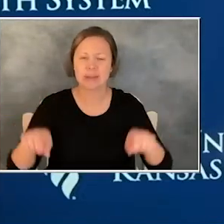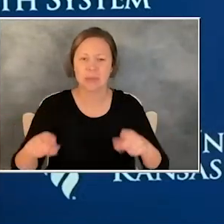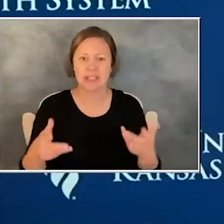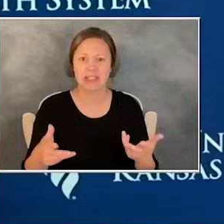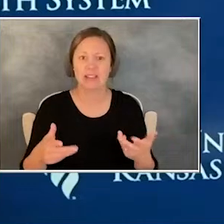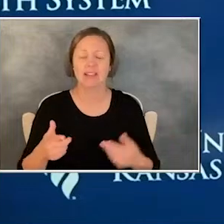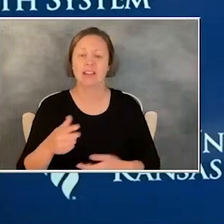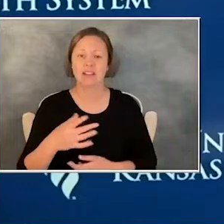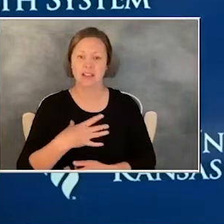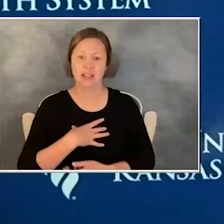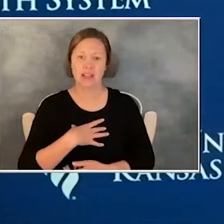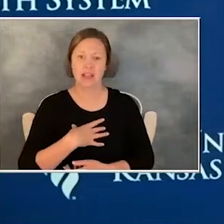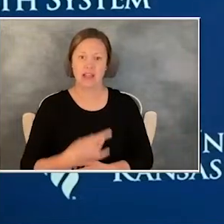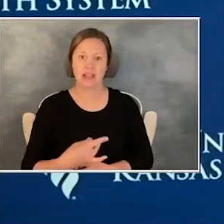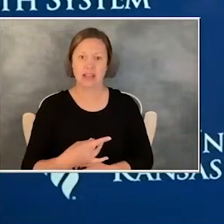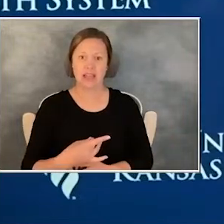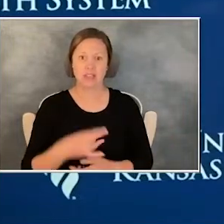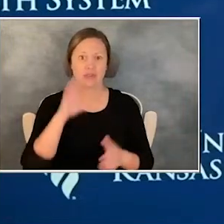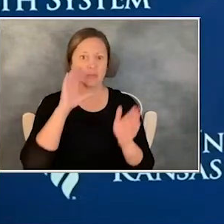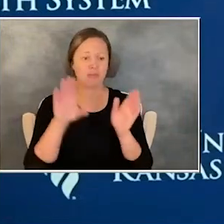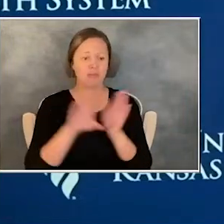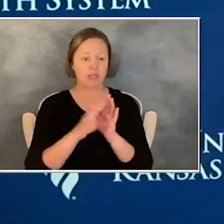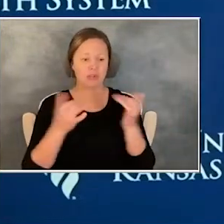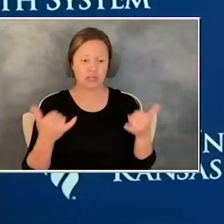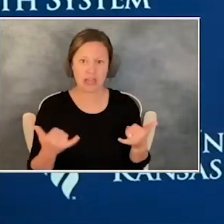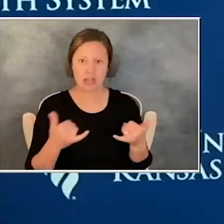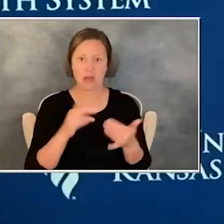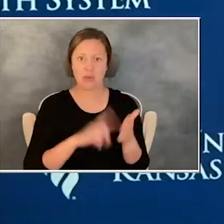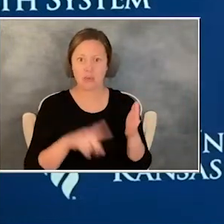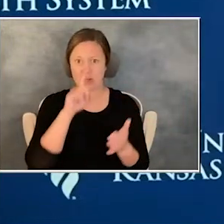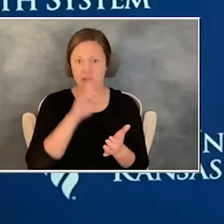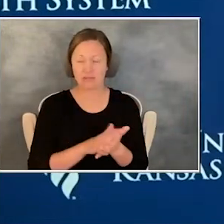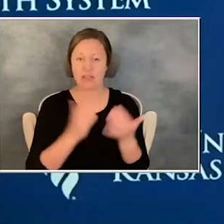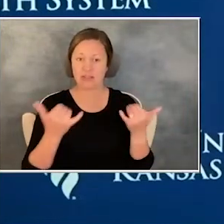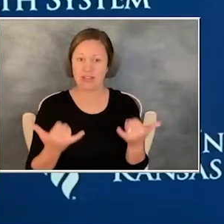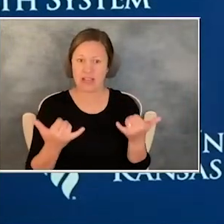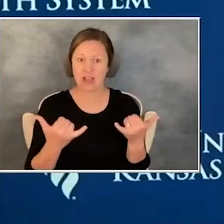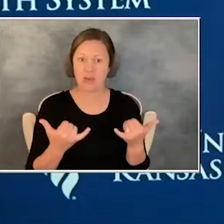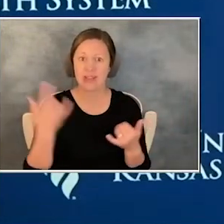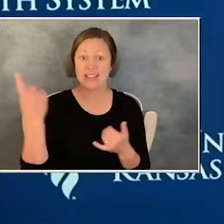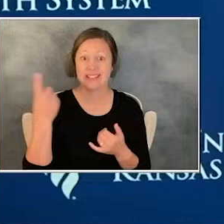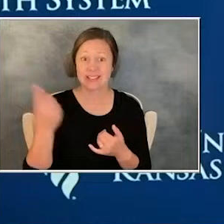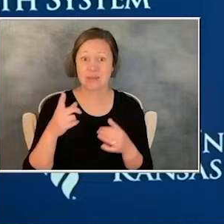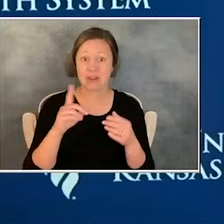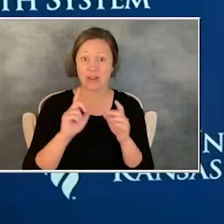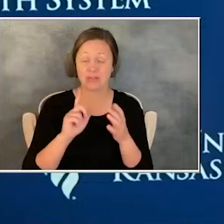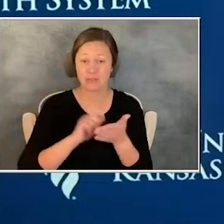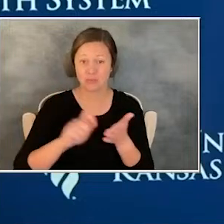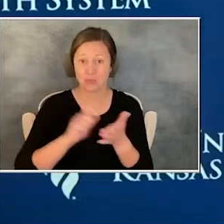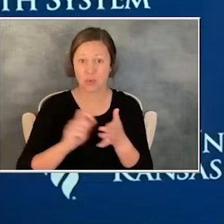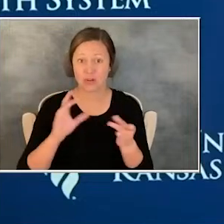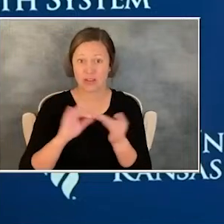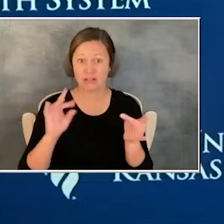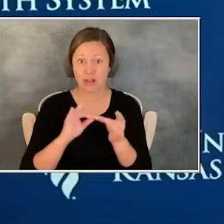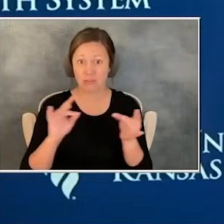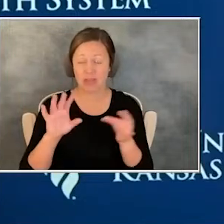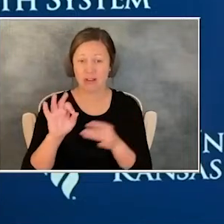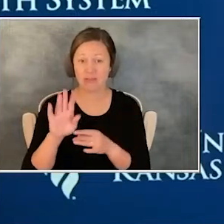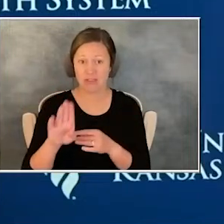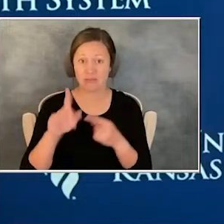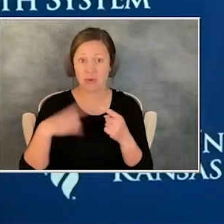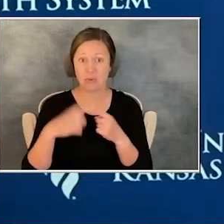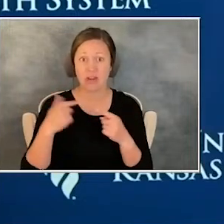truly believe now is that someone actually wrote this as a comment on Facebook when I posted that. So whoever wrote this, thank